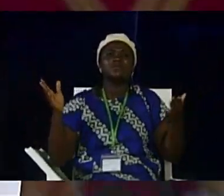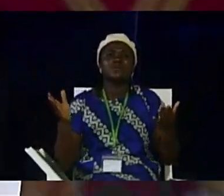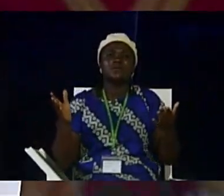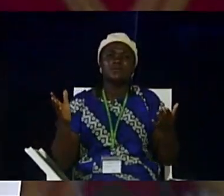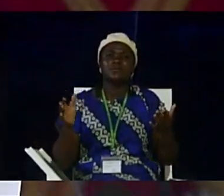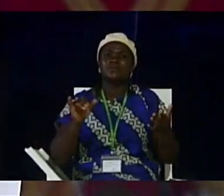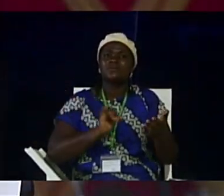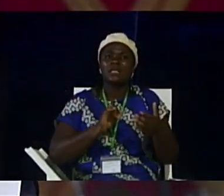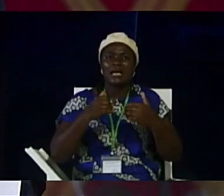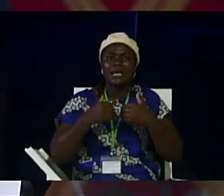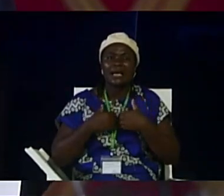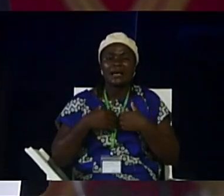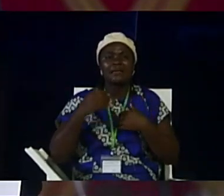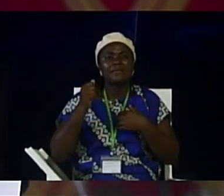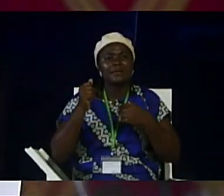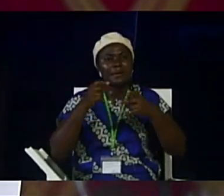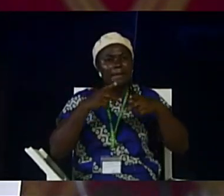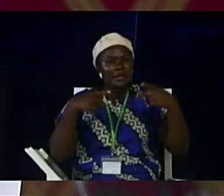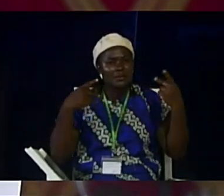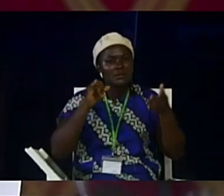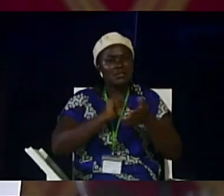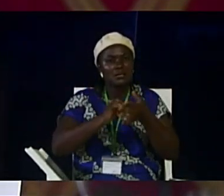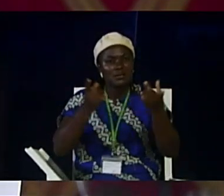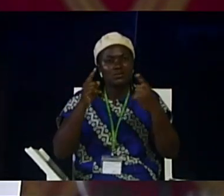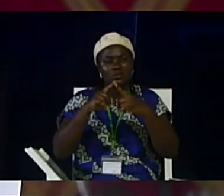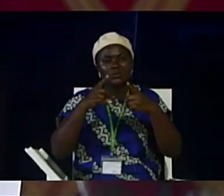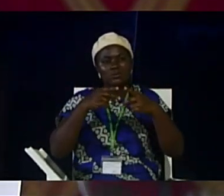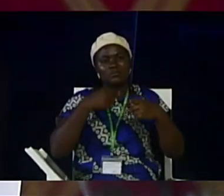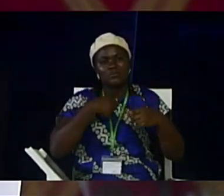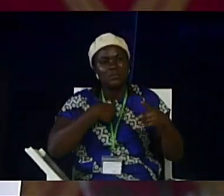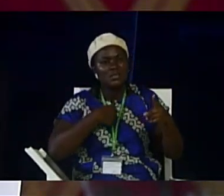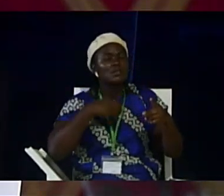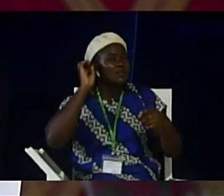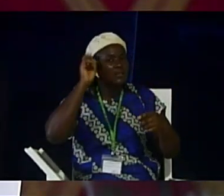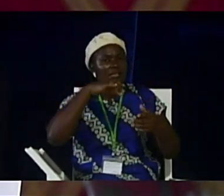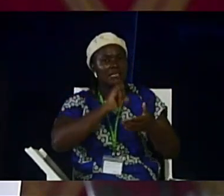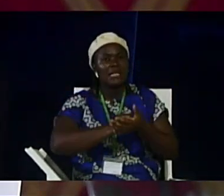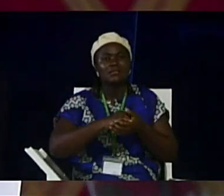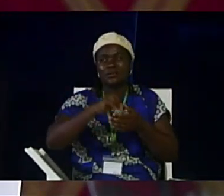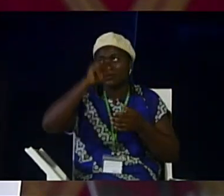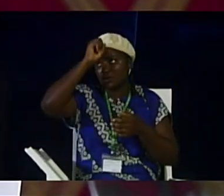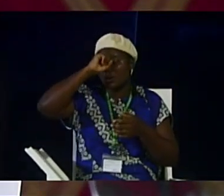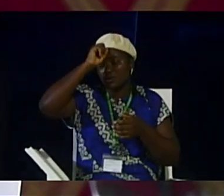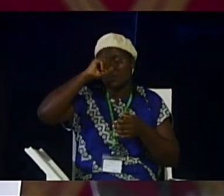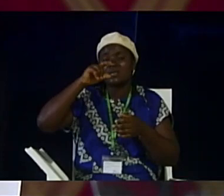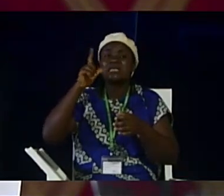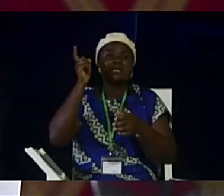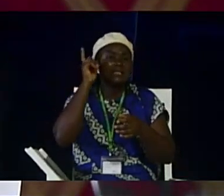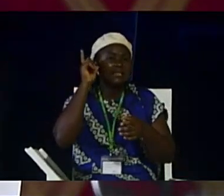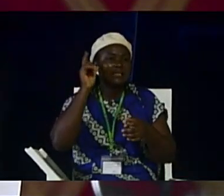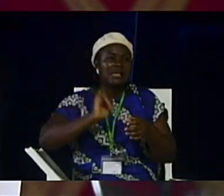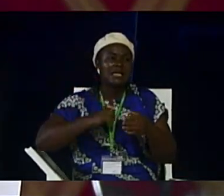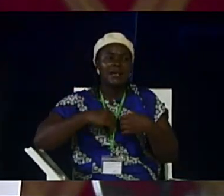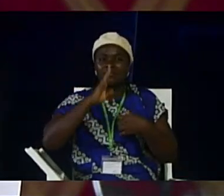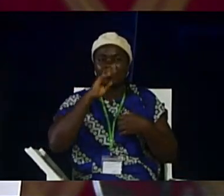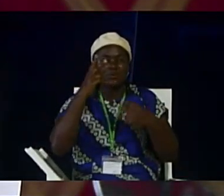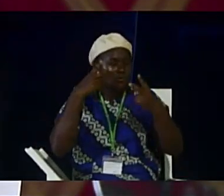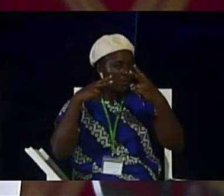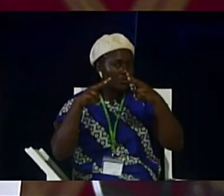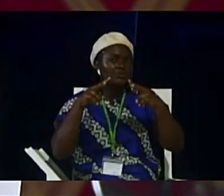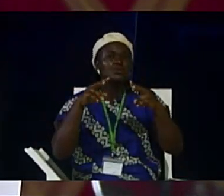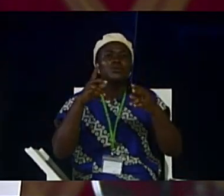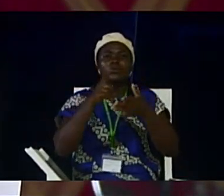I had a pastor to come to me, and he said, Sturdivant, listen, I've been watching what the Lord